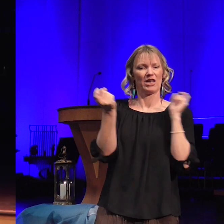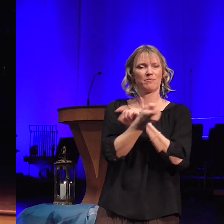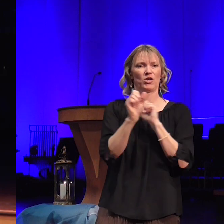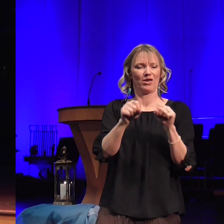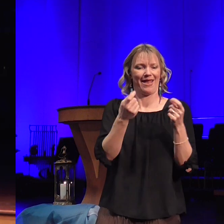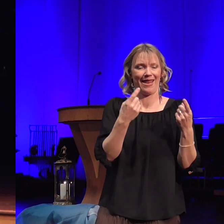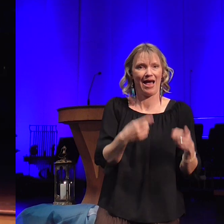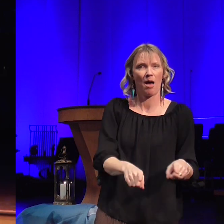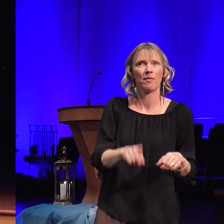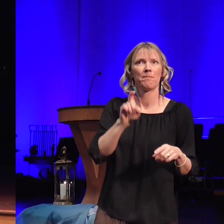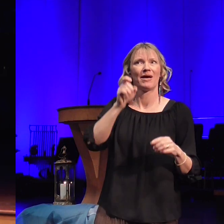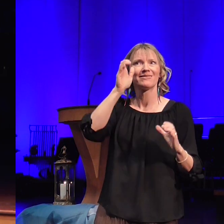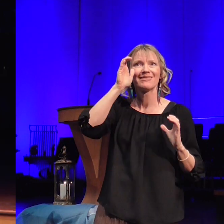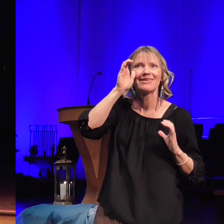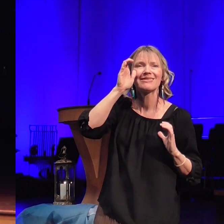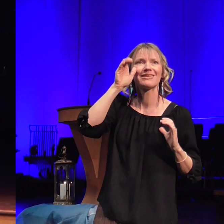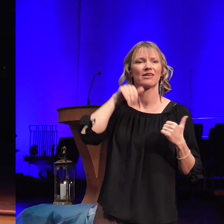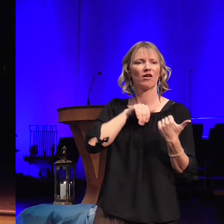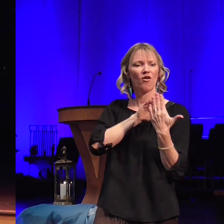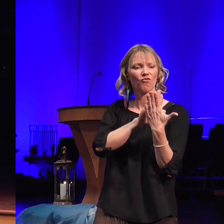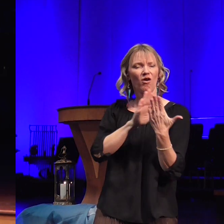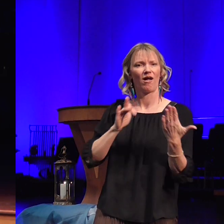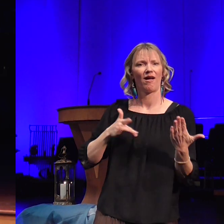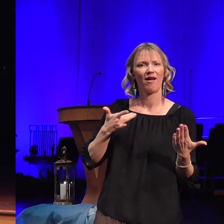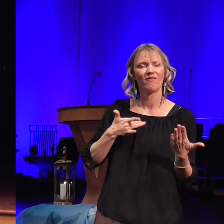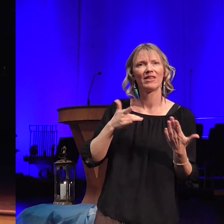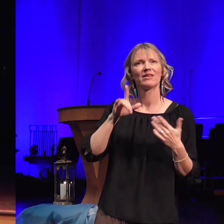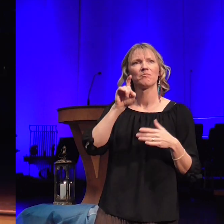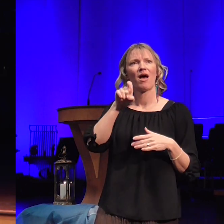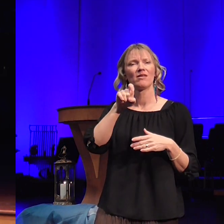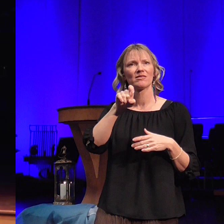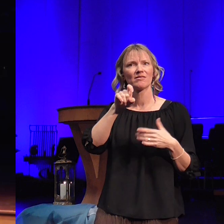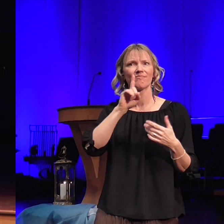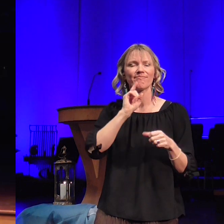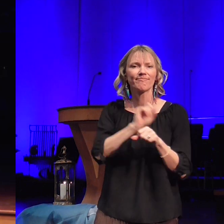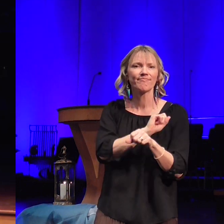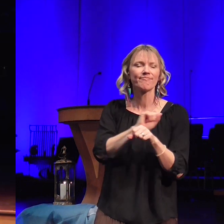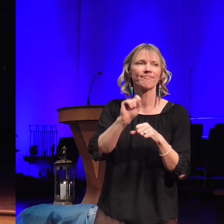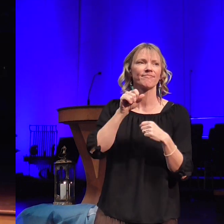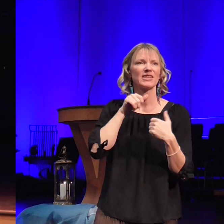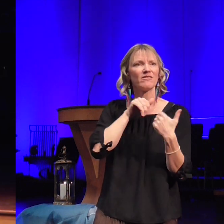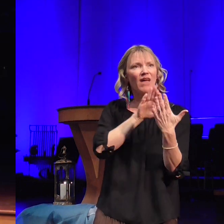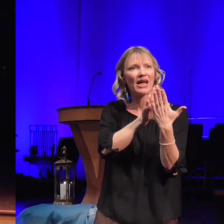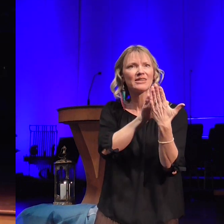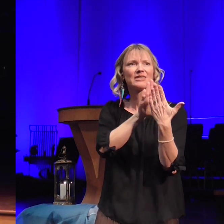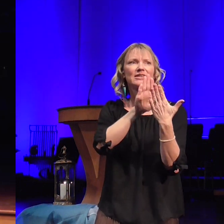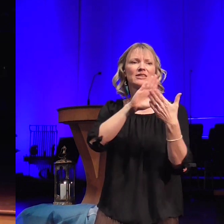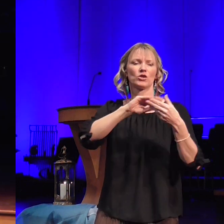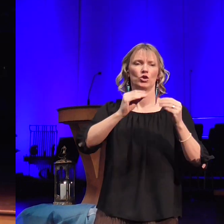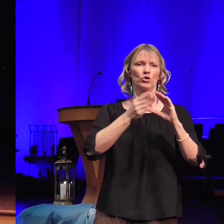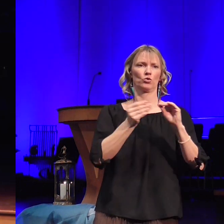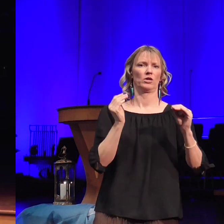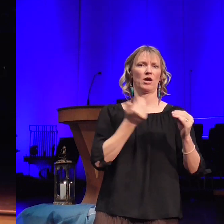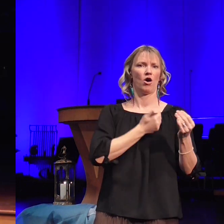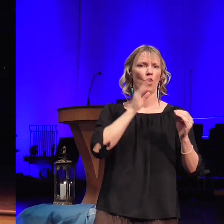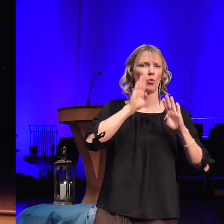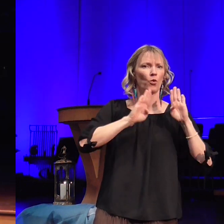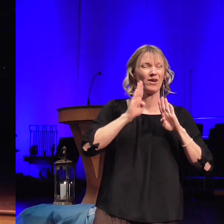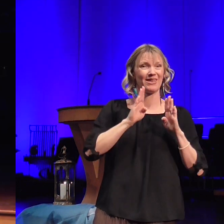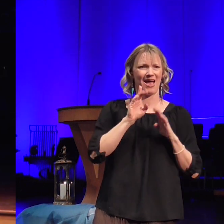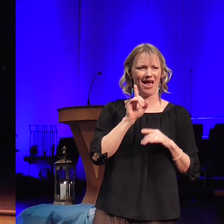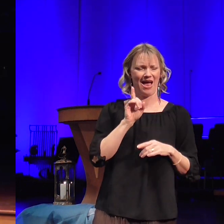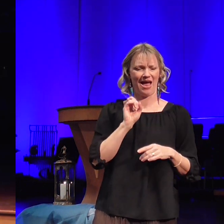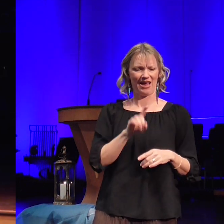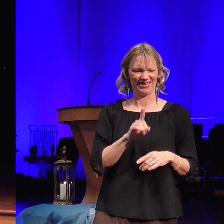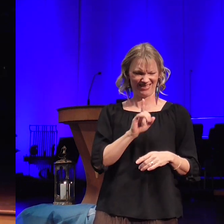to listen and actually confront our feelings, Right. Having to actually face the story of our worries and ask ourselves if it's